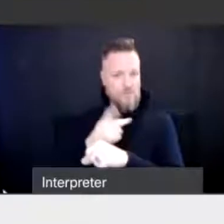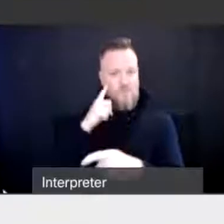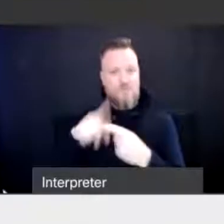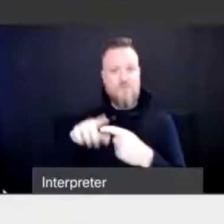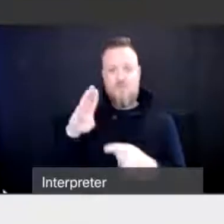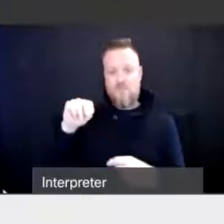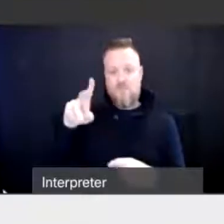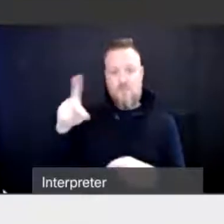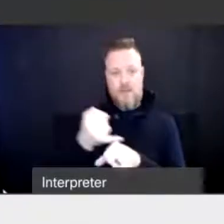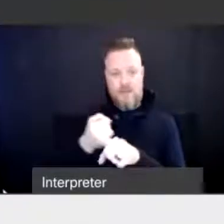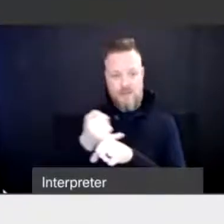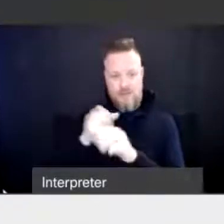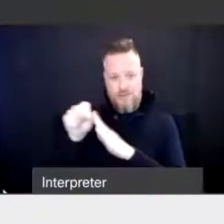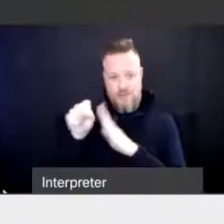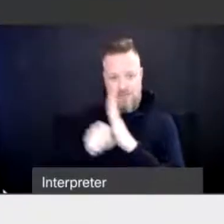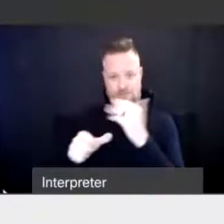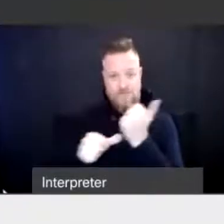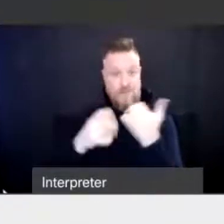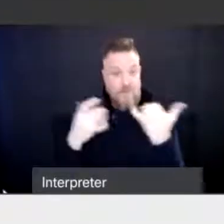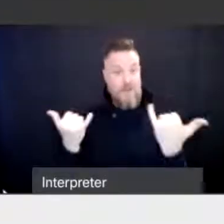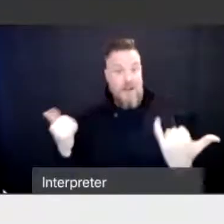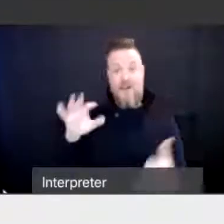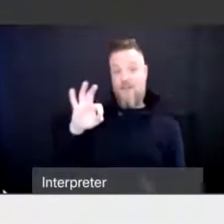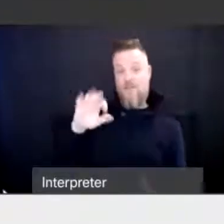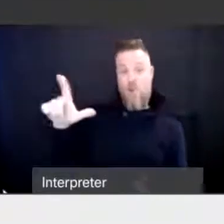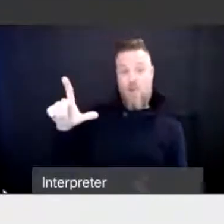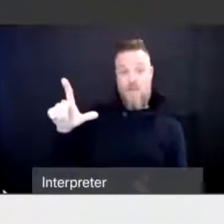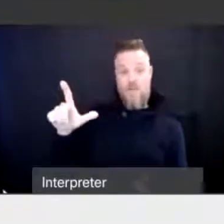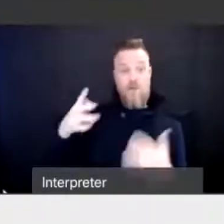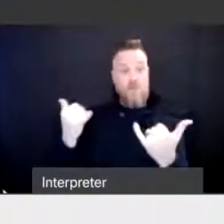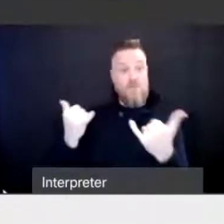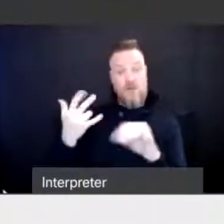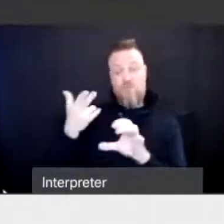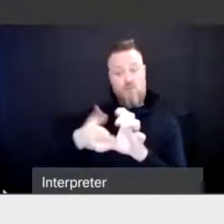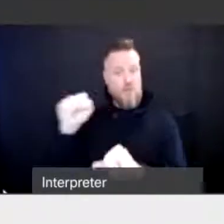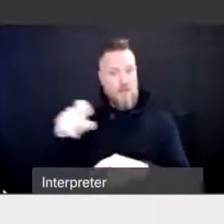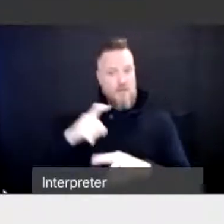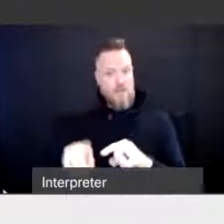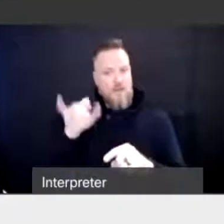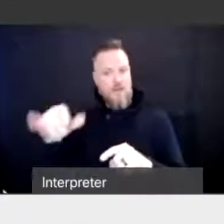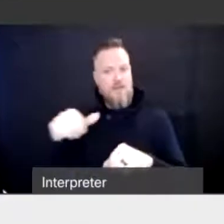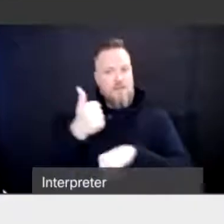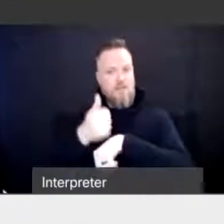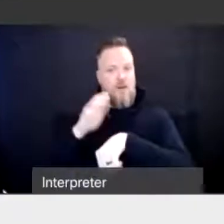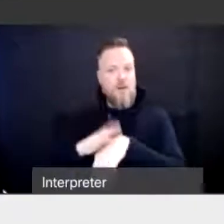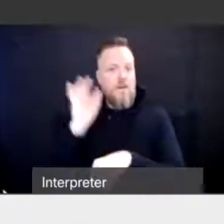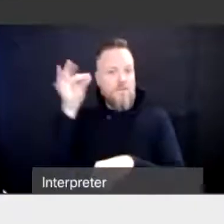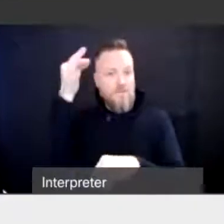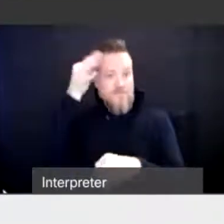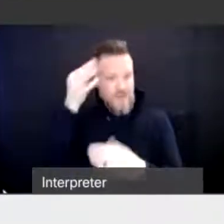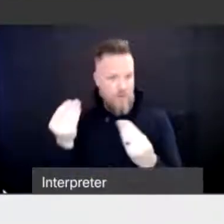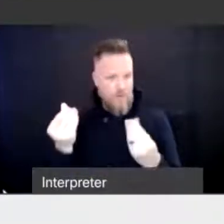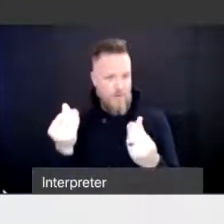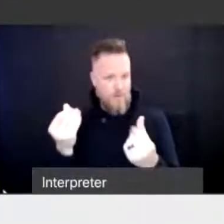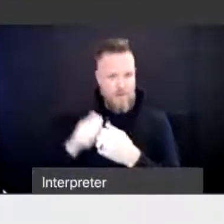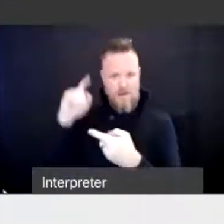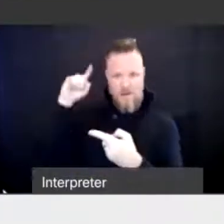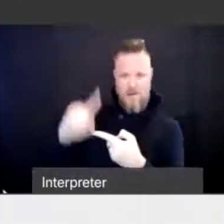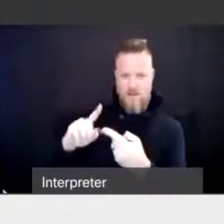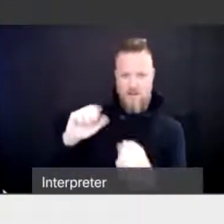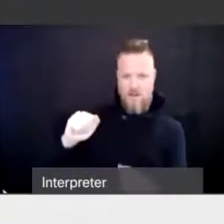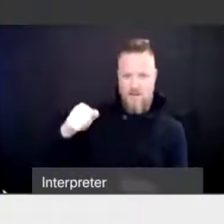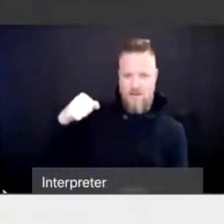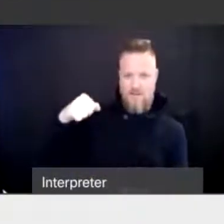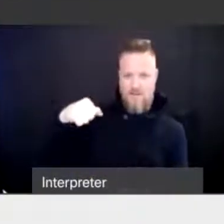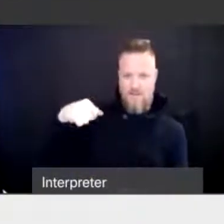aid. Currently, Fort Leavenworth is included, but because it is situated on federal property, it has the lowest AVPP of